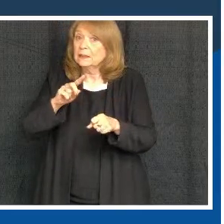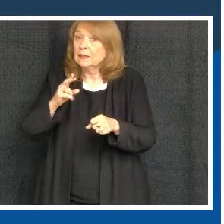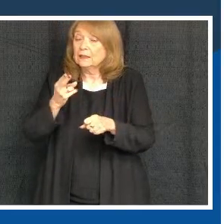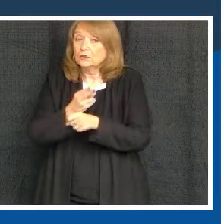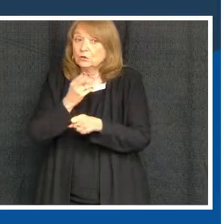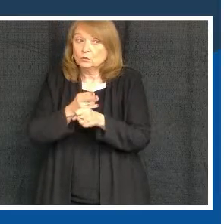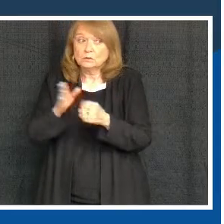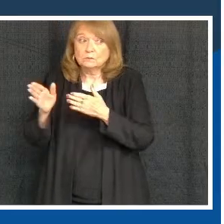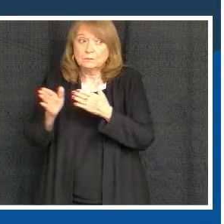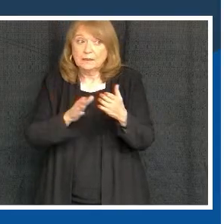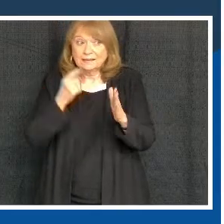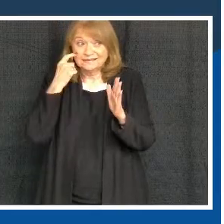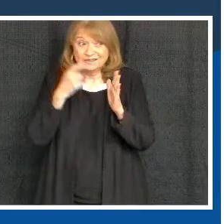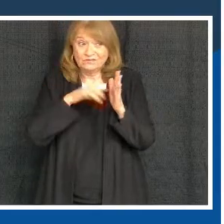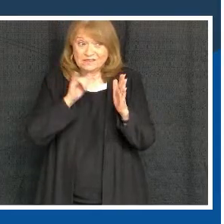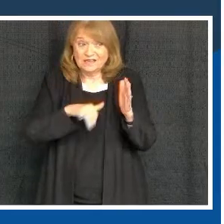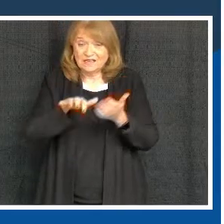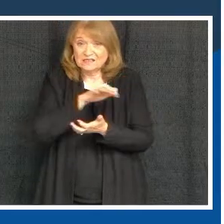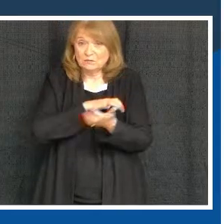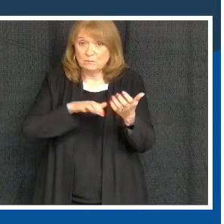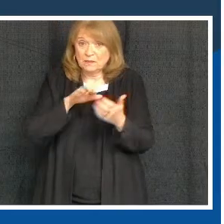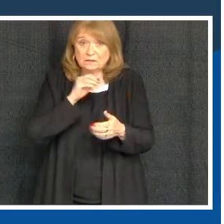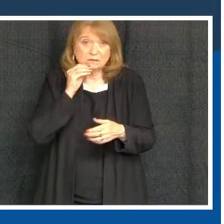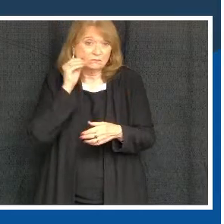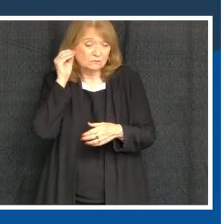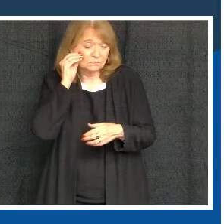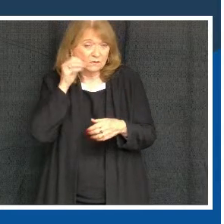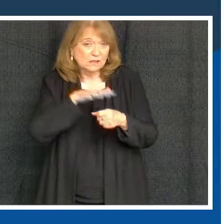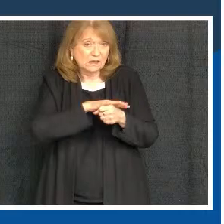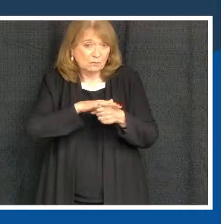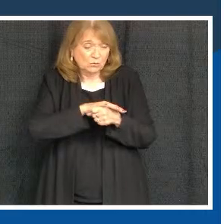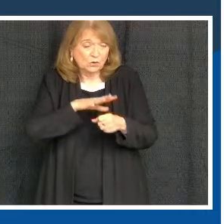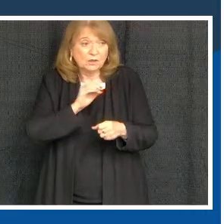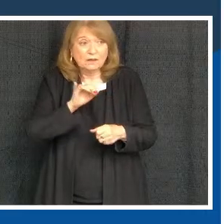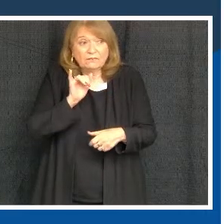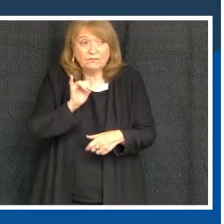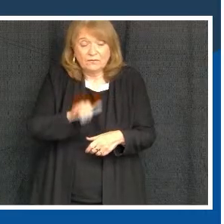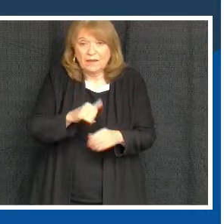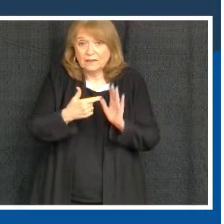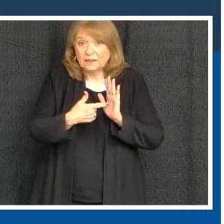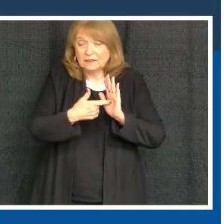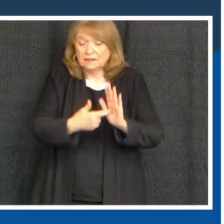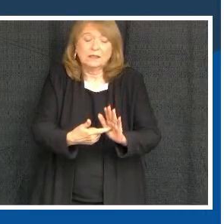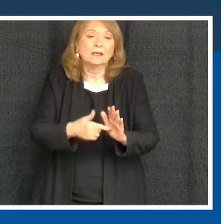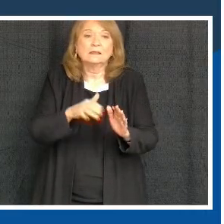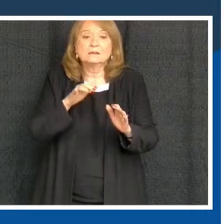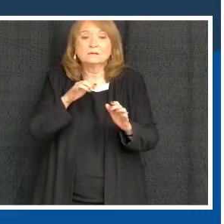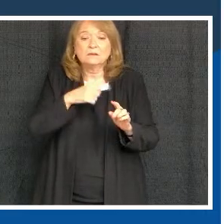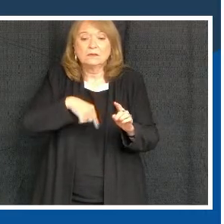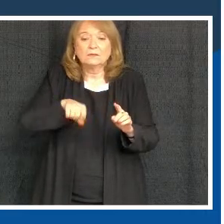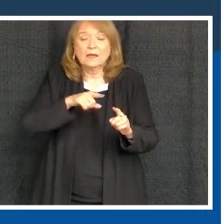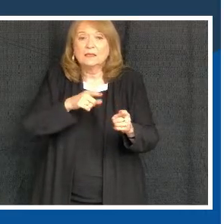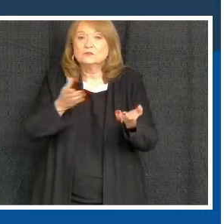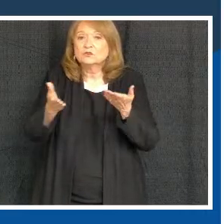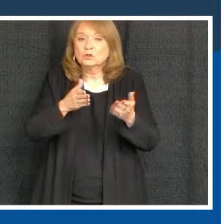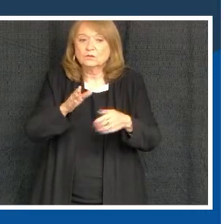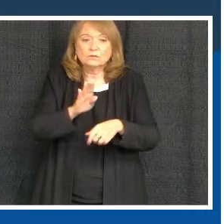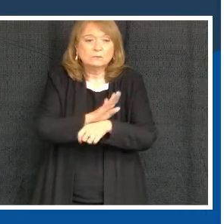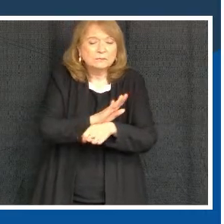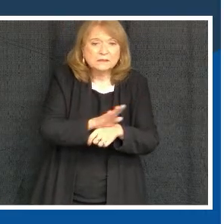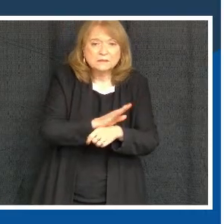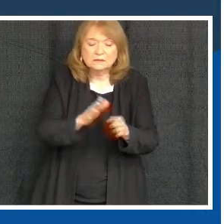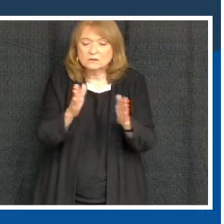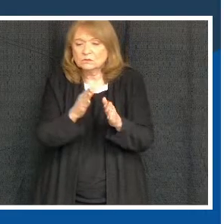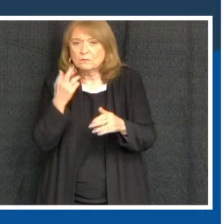identifies these parcels as mixed residential neighborhood, and mixed residential neighborhood indicates that neighborhoods serving commercial businesses, small restaurants,